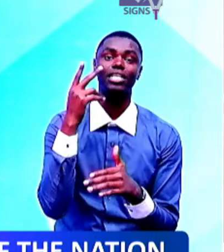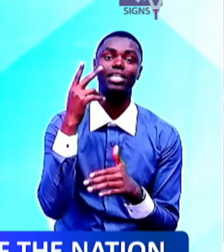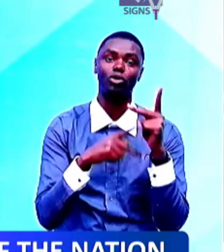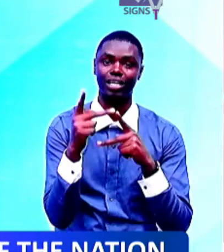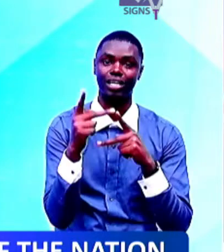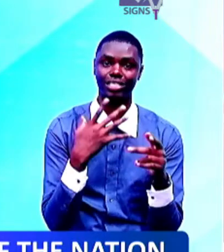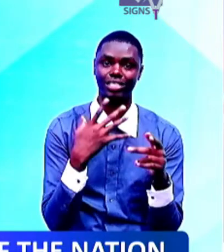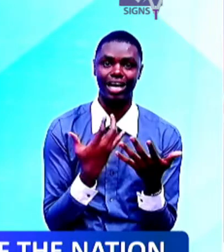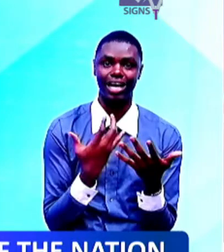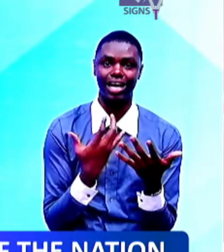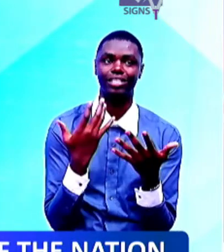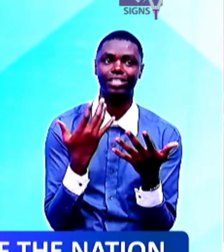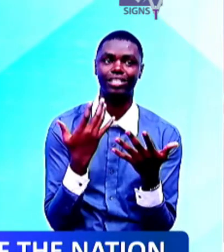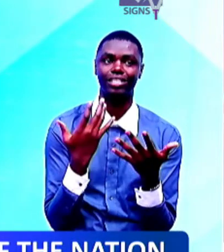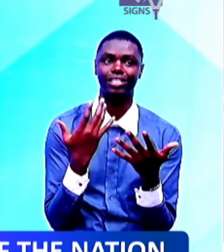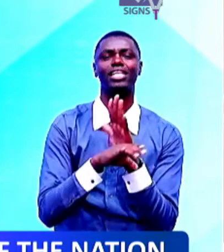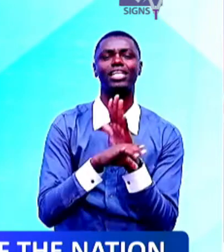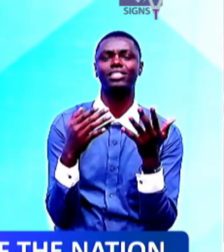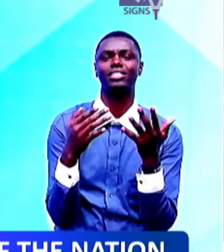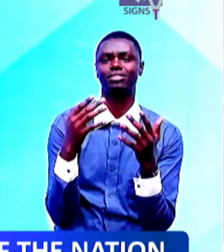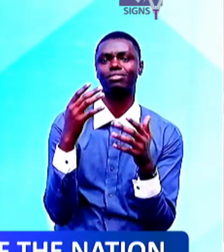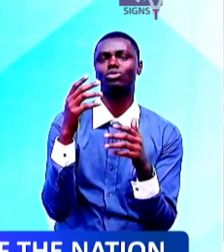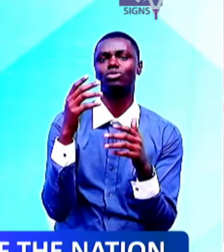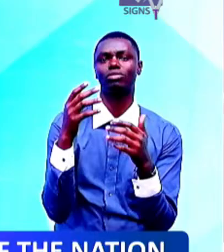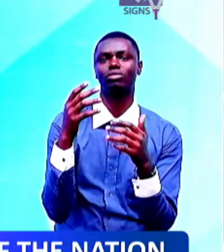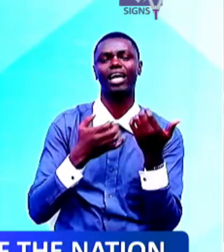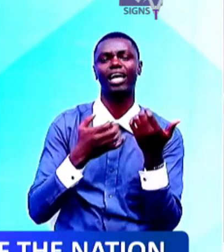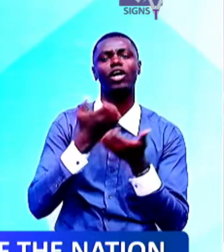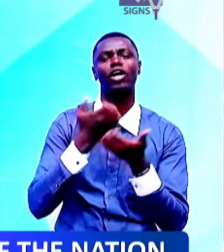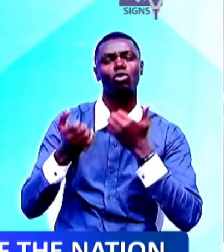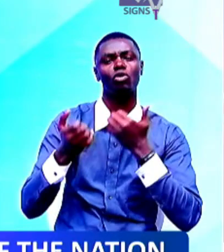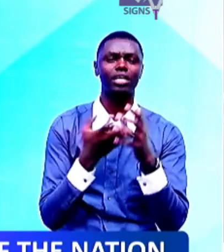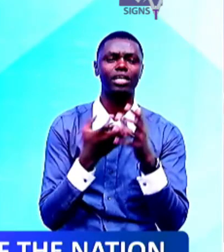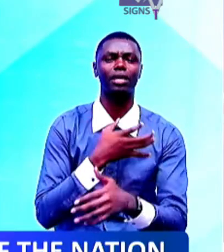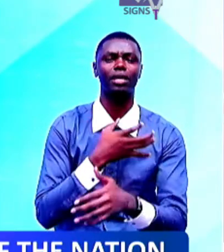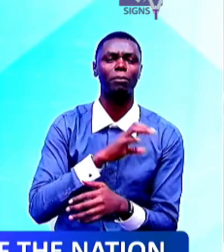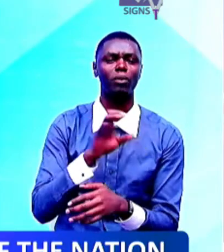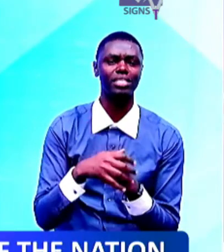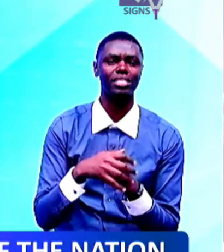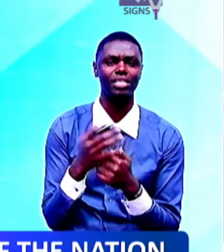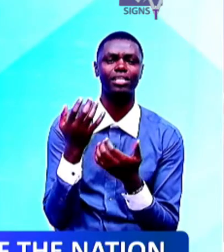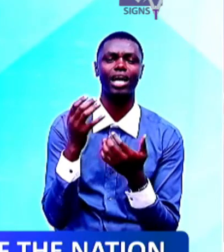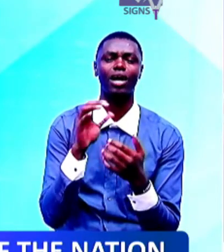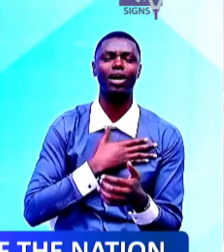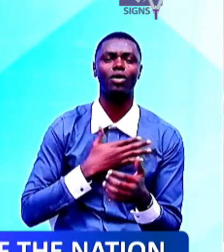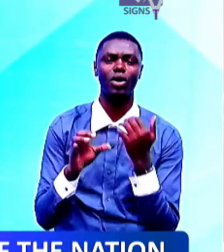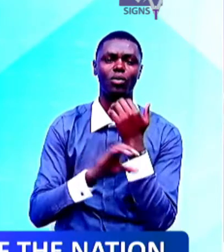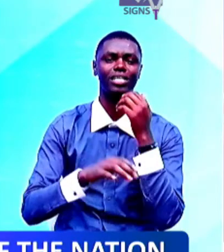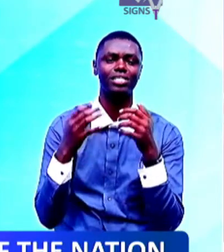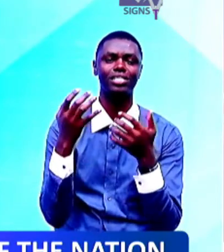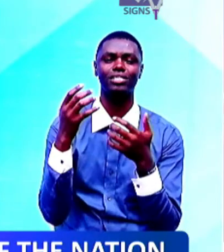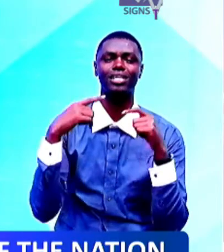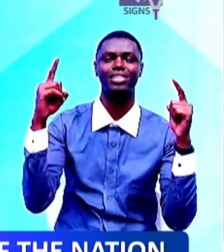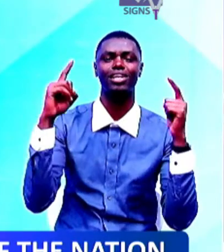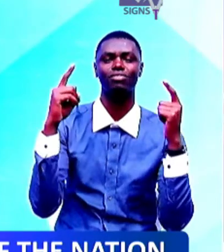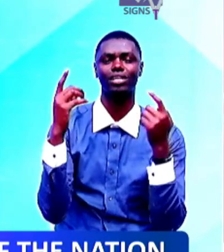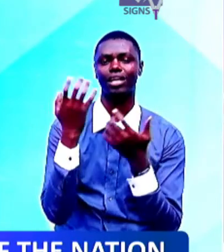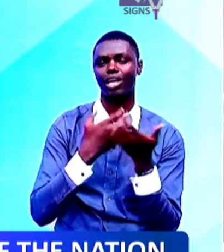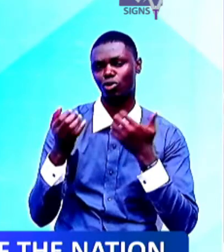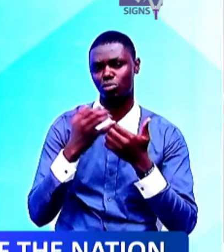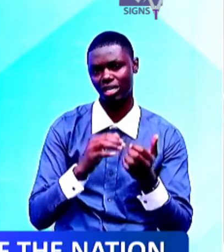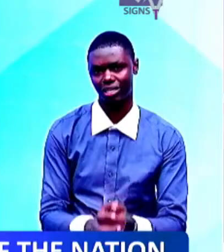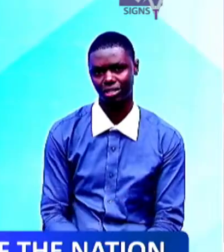see progress, and everything is, an economic empowerment, and our country is